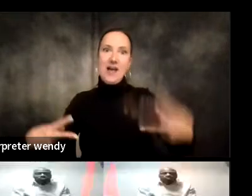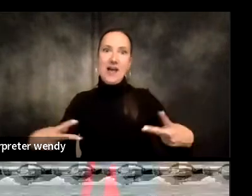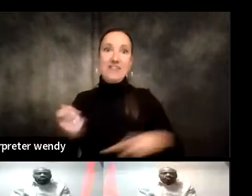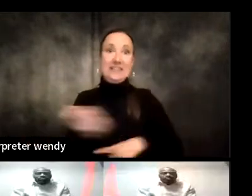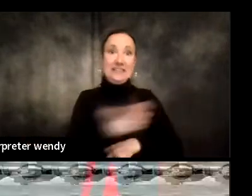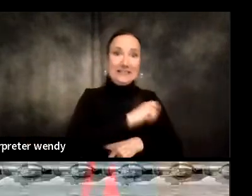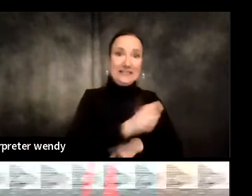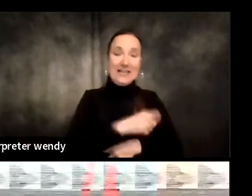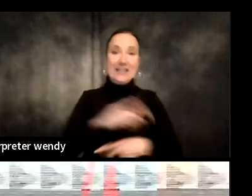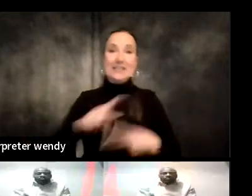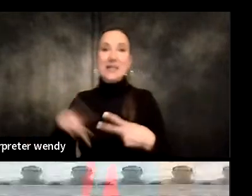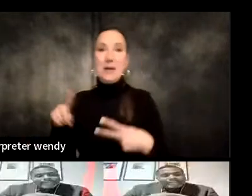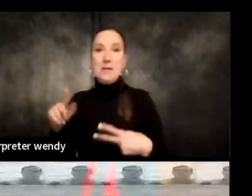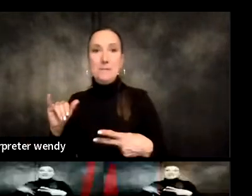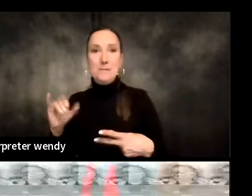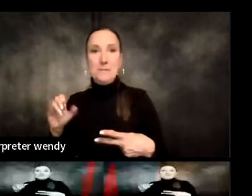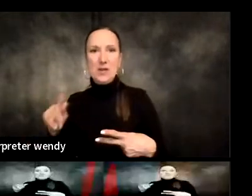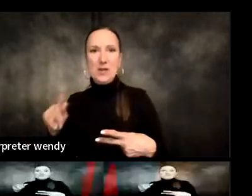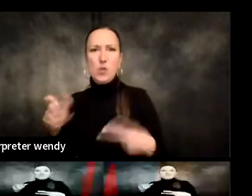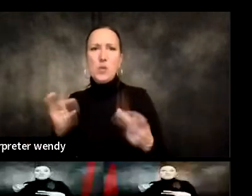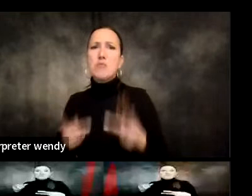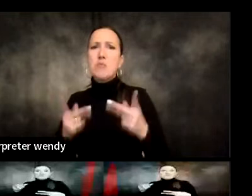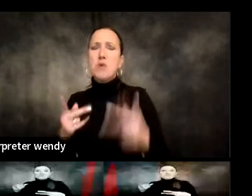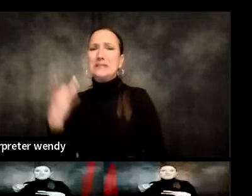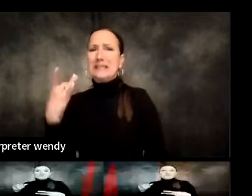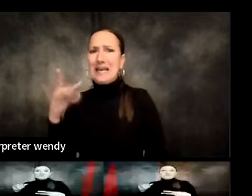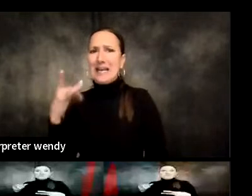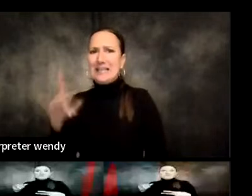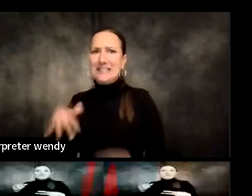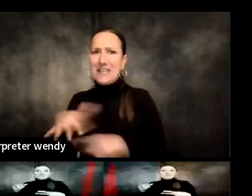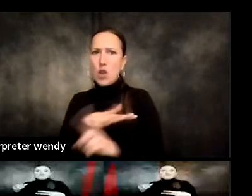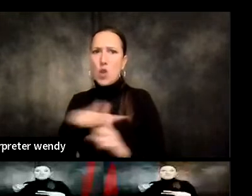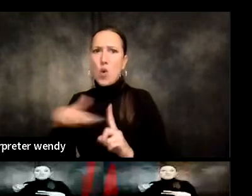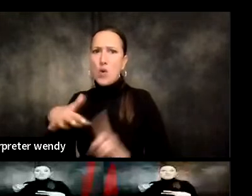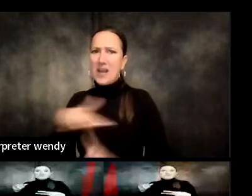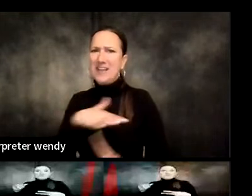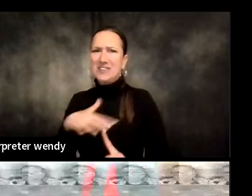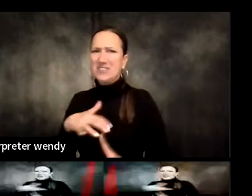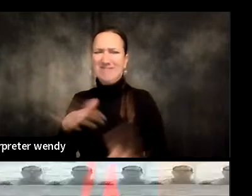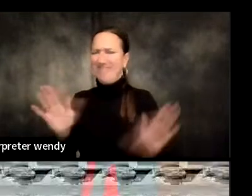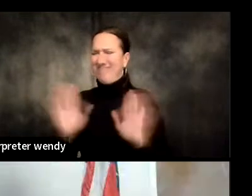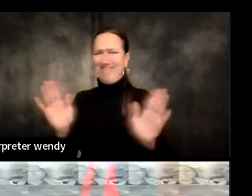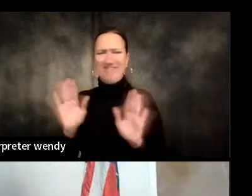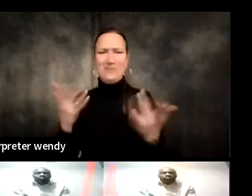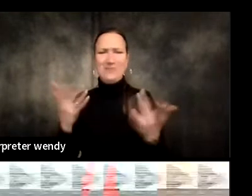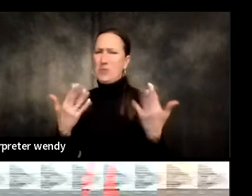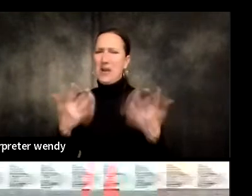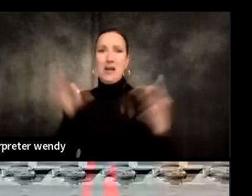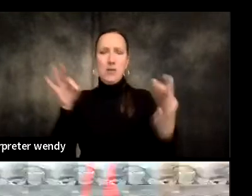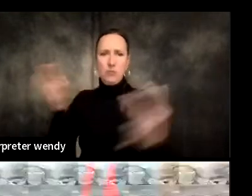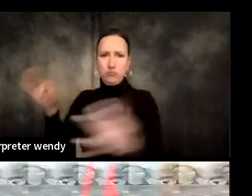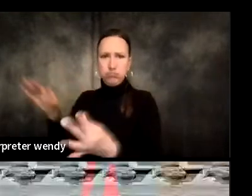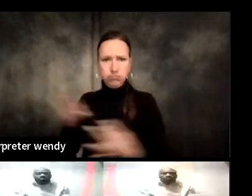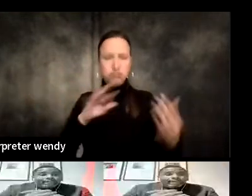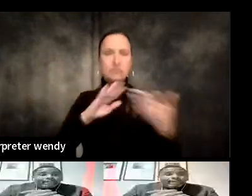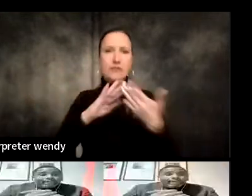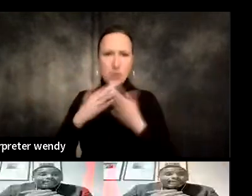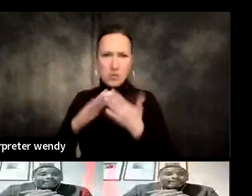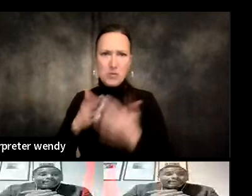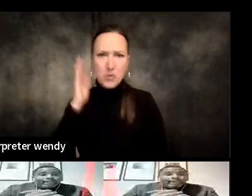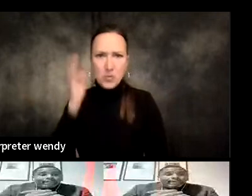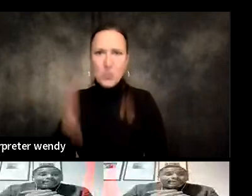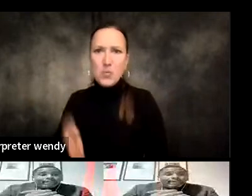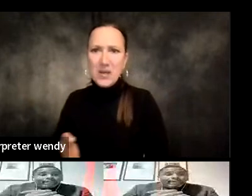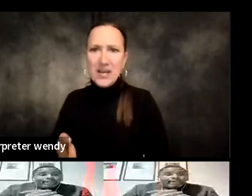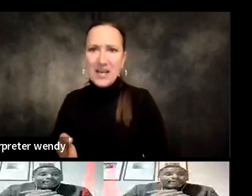of 17 proposed locations, but none of that will be done without community input. So we know that it's the right